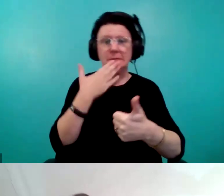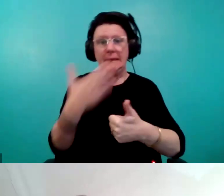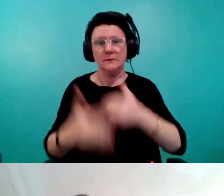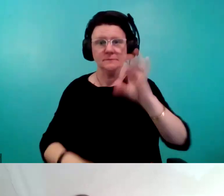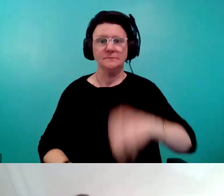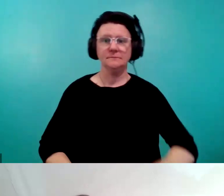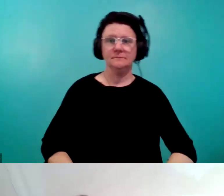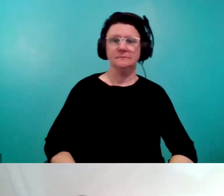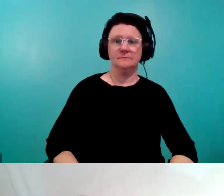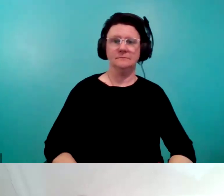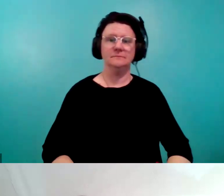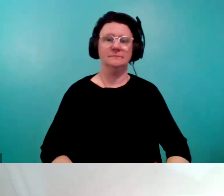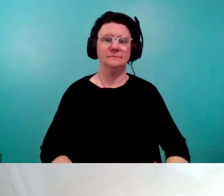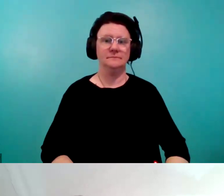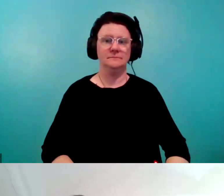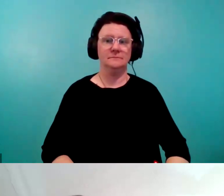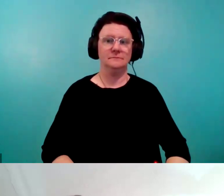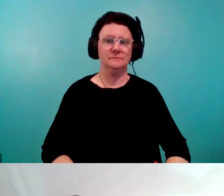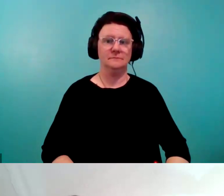attention.